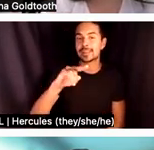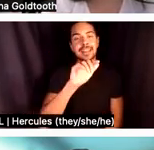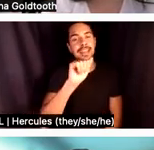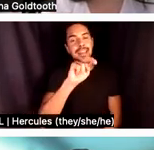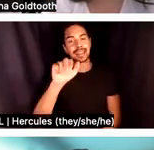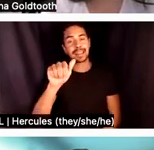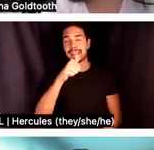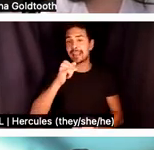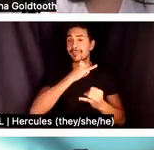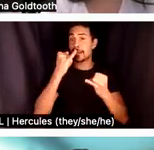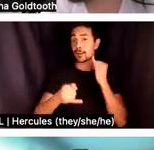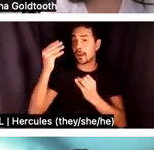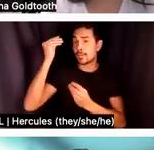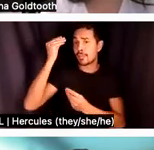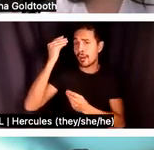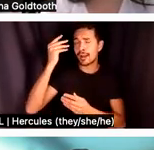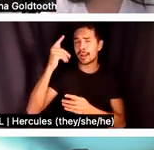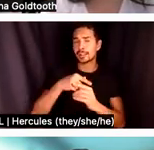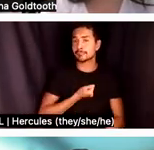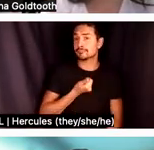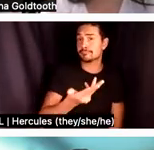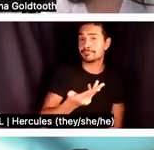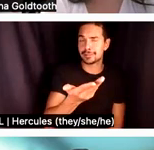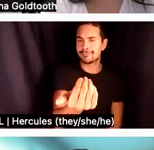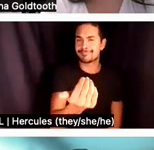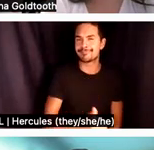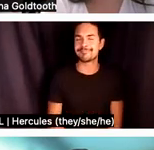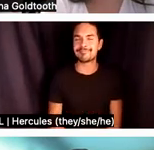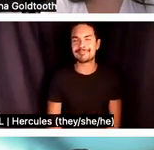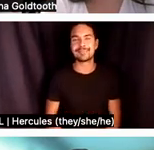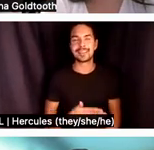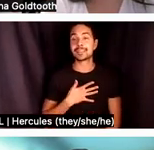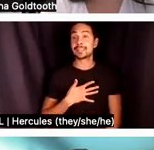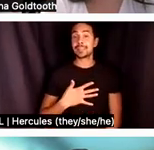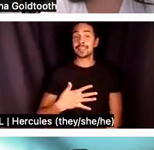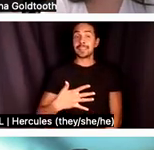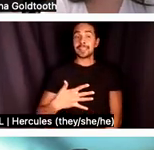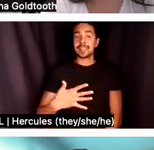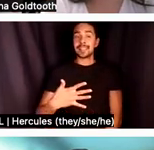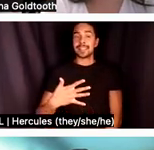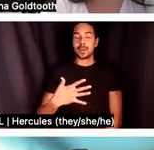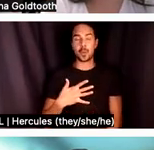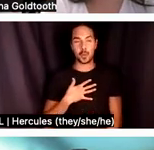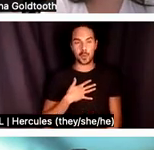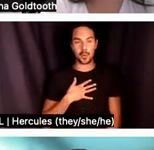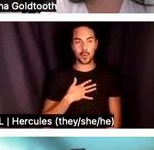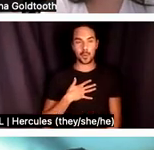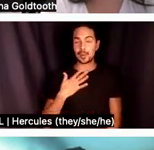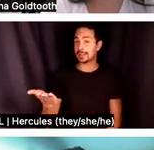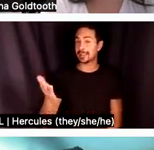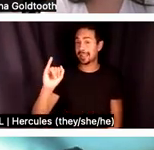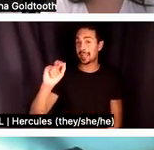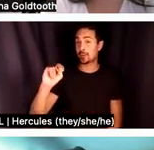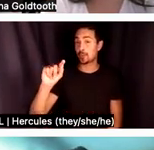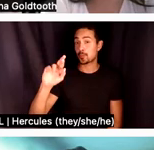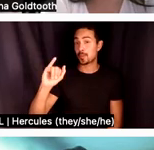like thoughts they want to get out there. And so just take a breath. And Ingrid, anything you'd like to share as